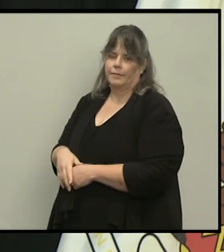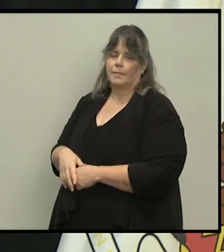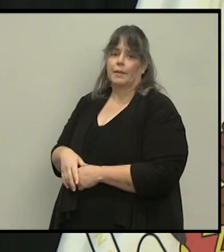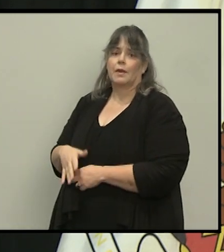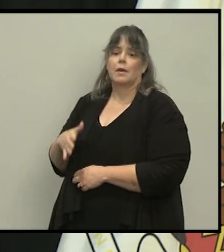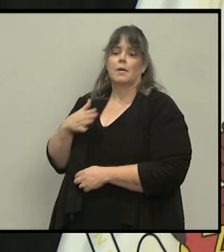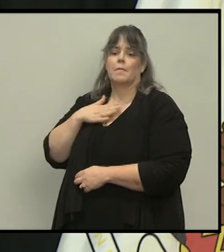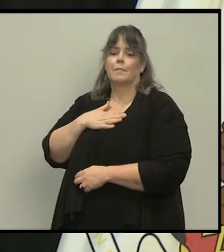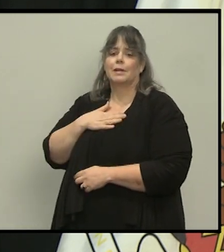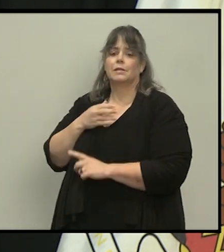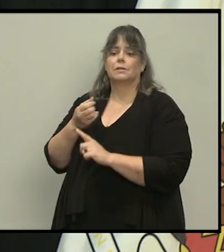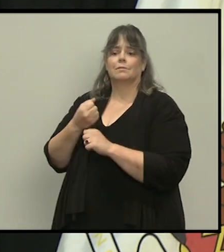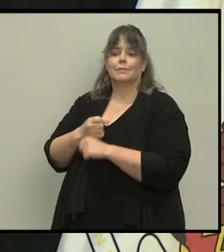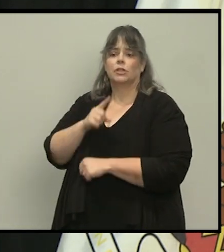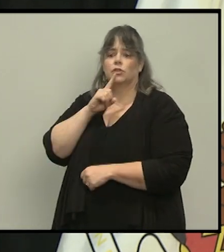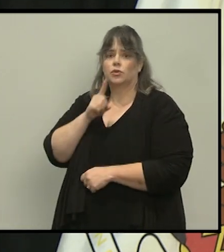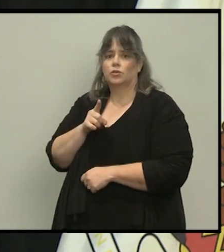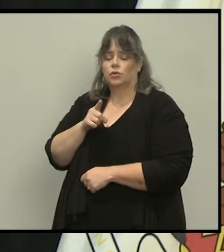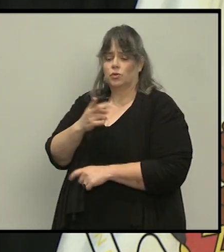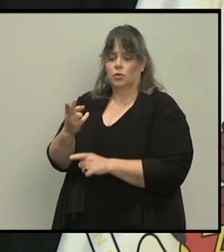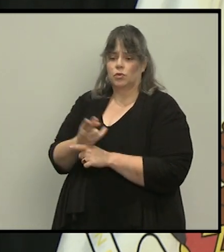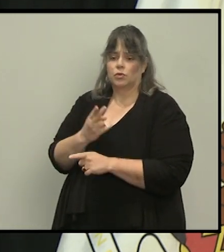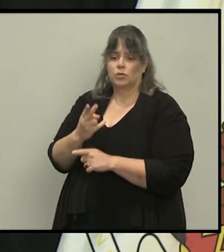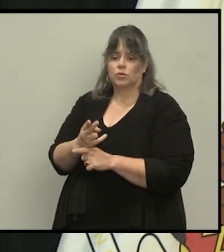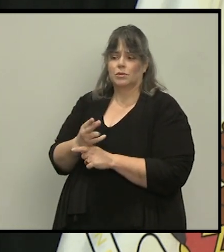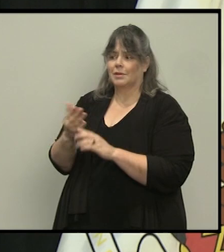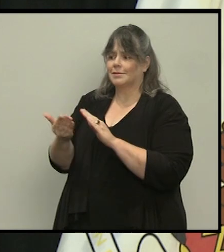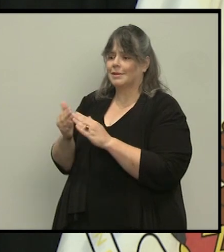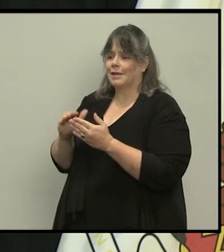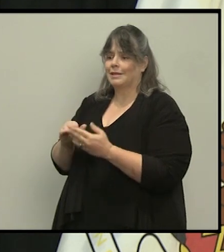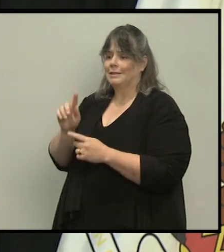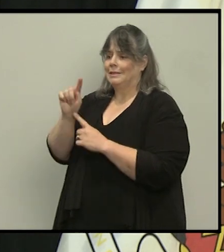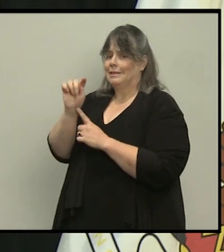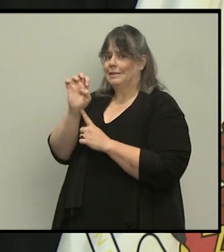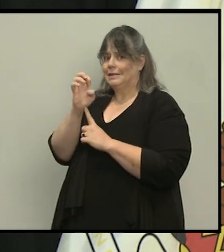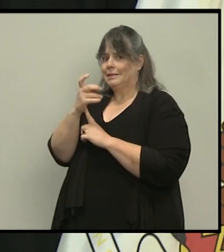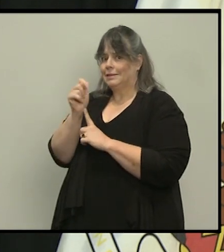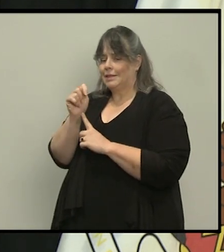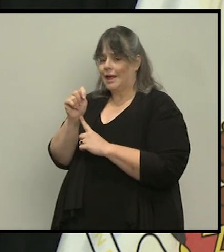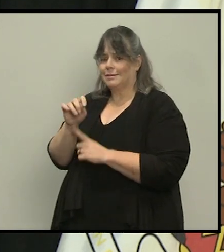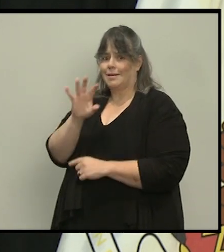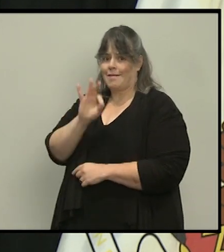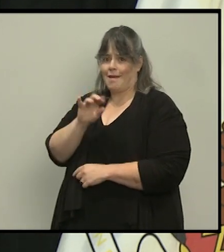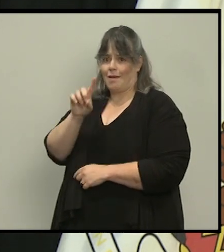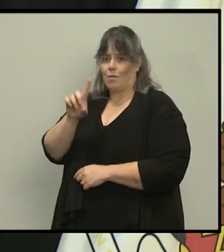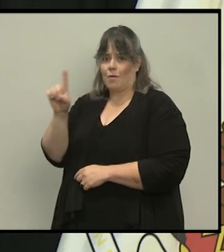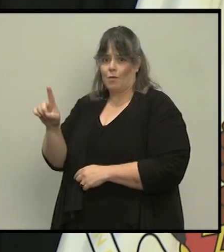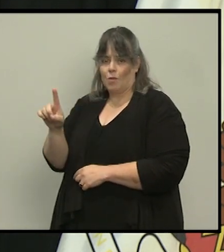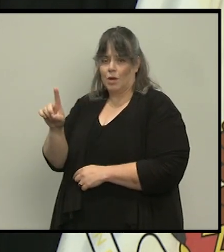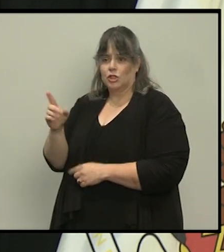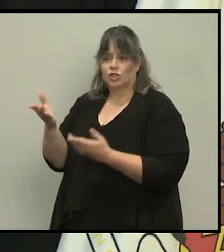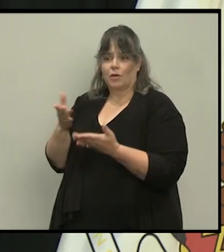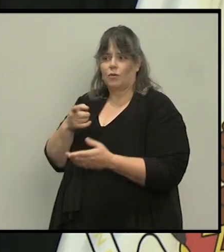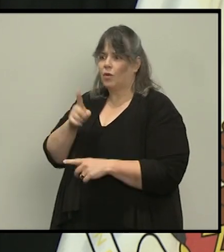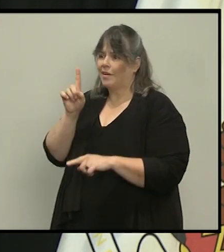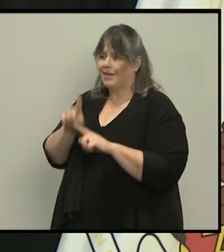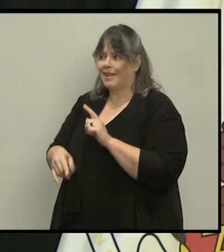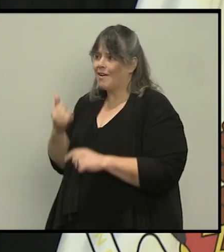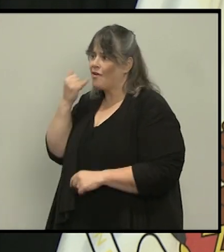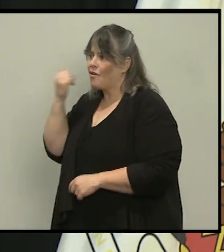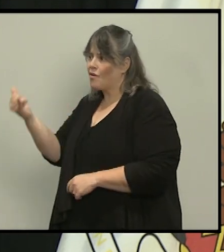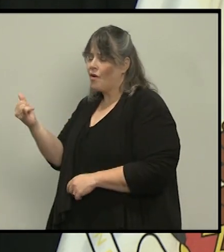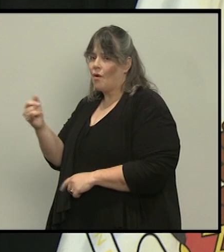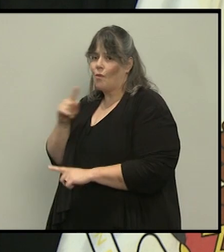Please make sure to make use of the city's new text 911 service if you are unable to make a telephone call to